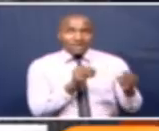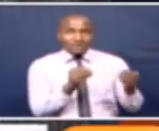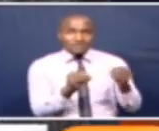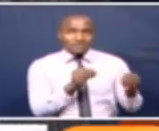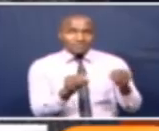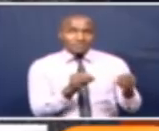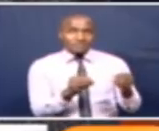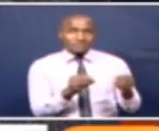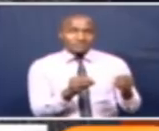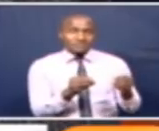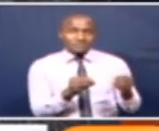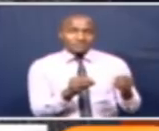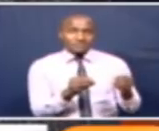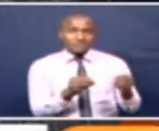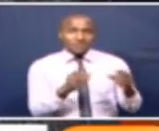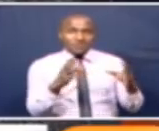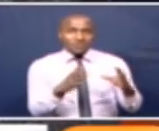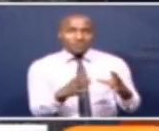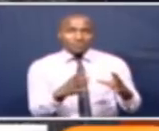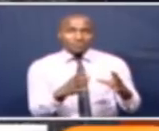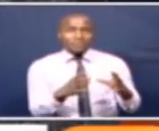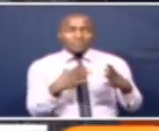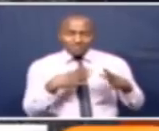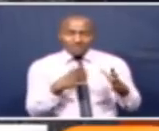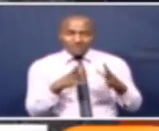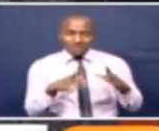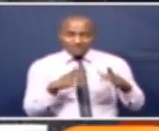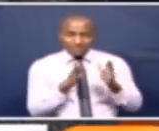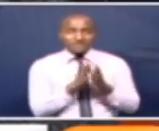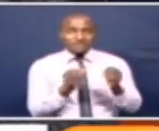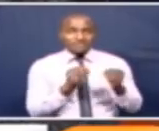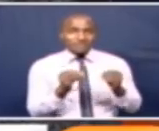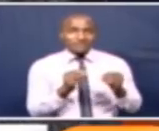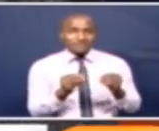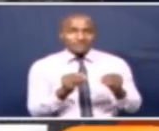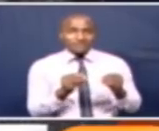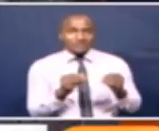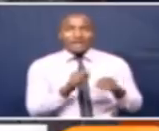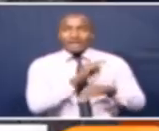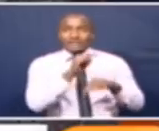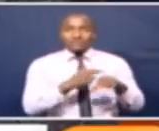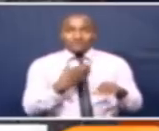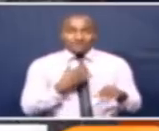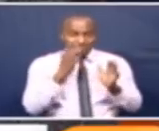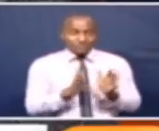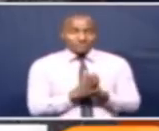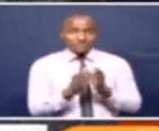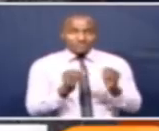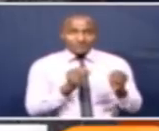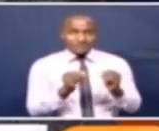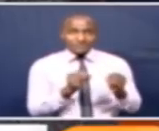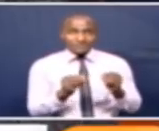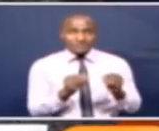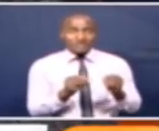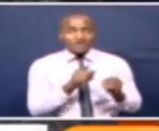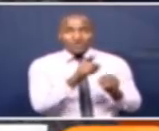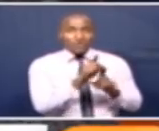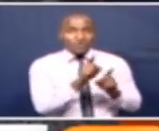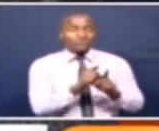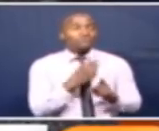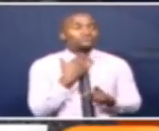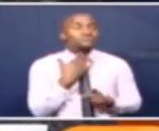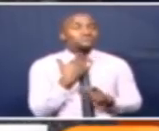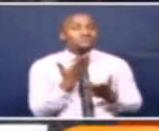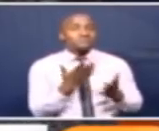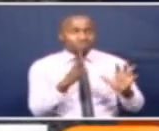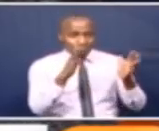disability group, people living with disabilities, a National Council of People Living with Disabilities. They also want